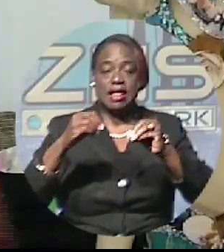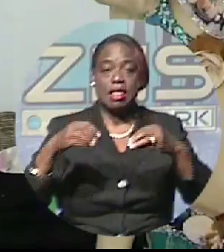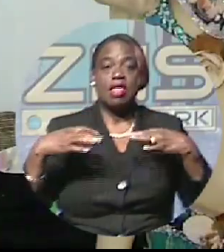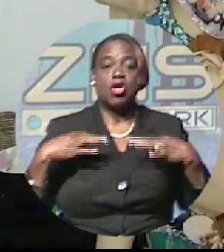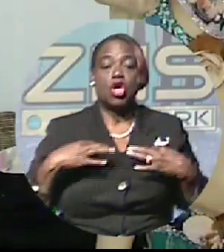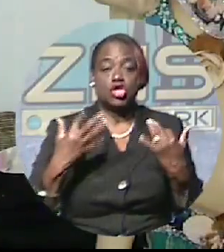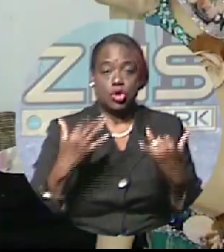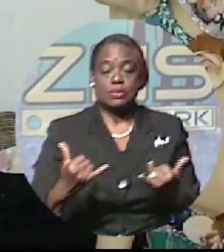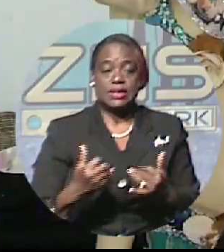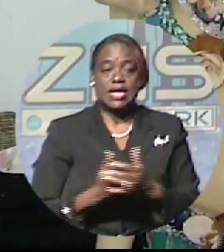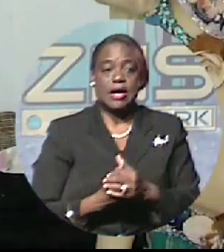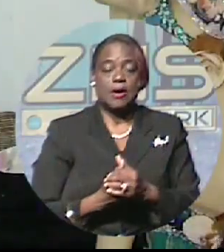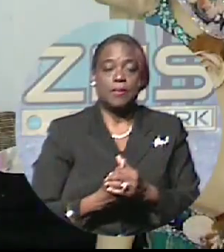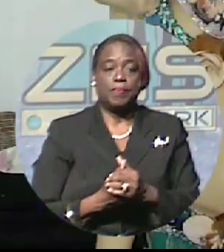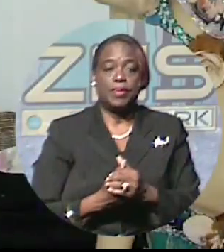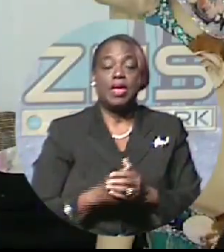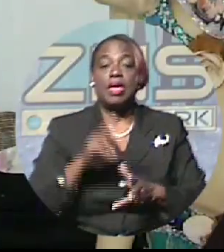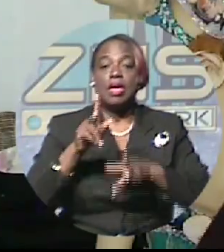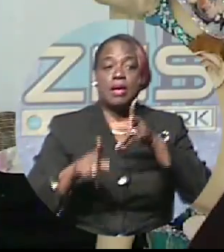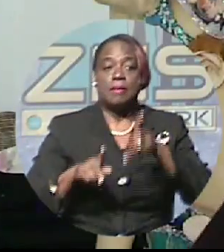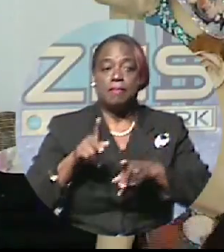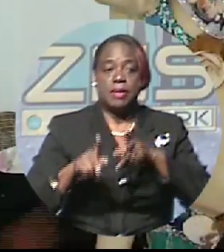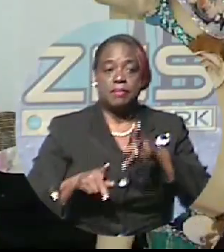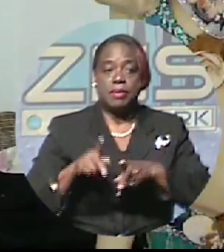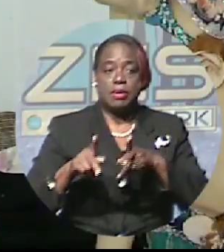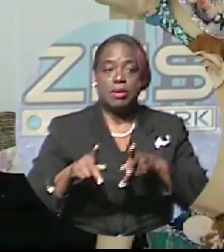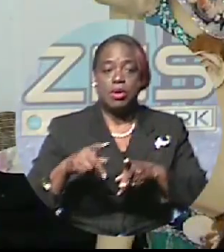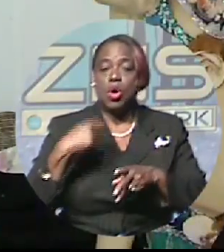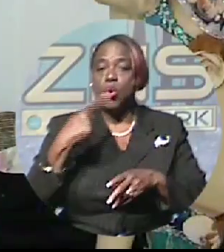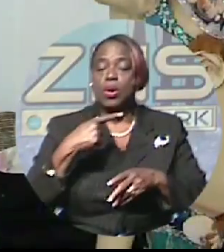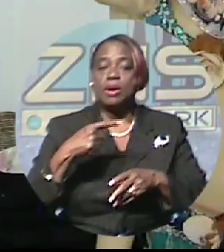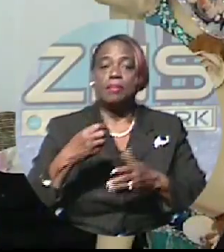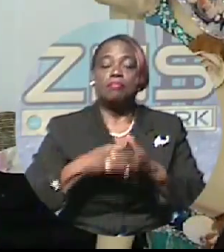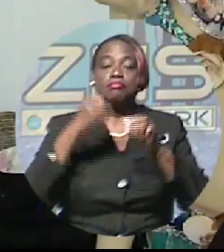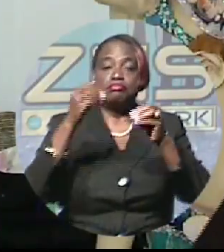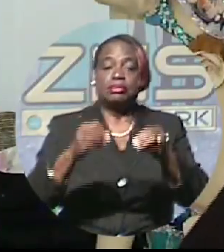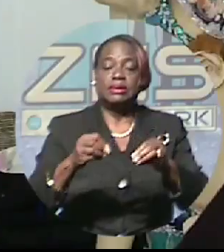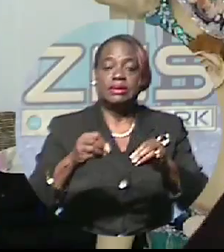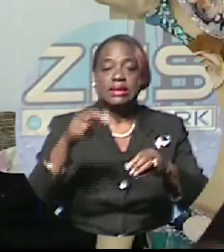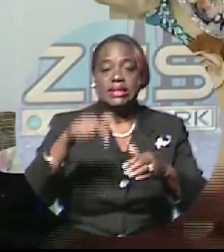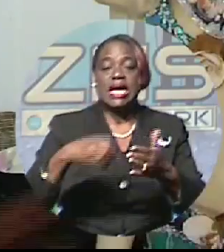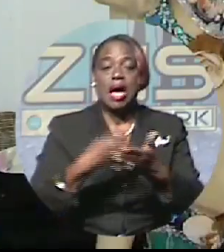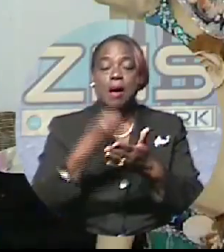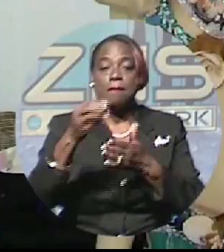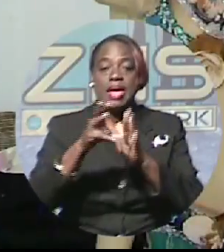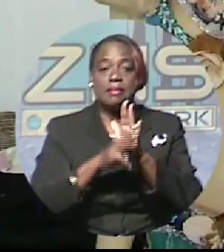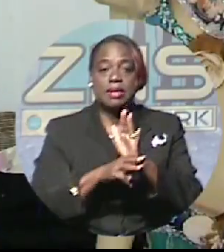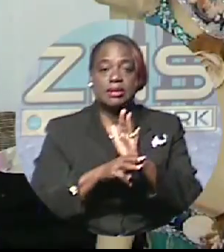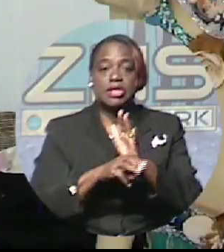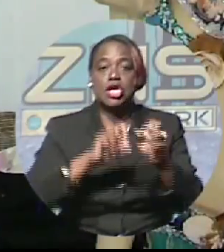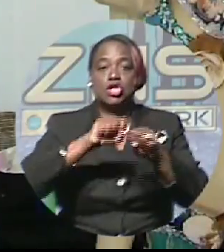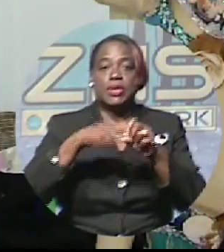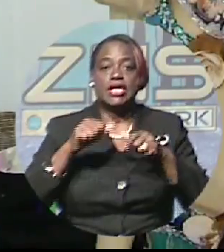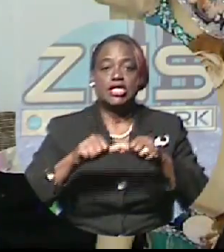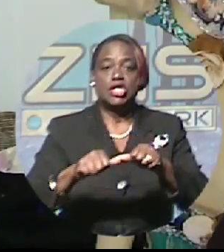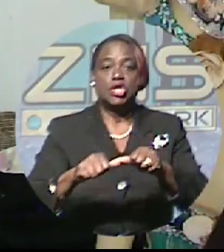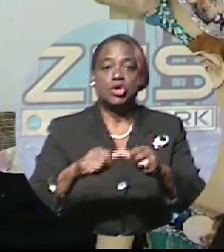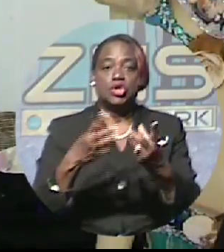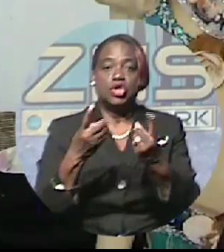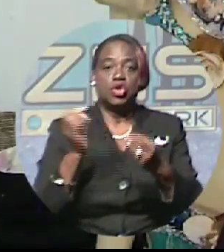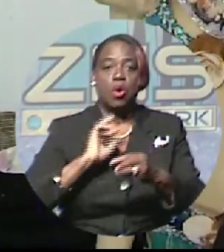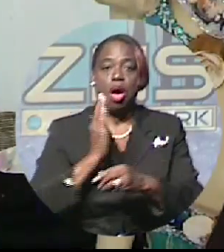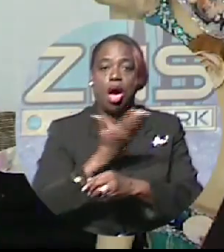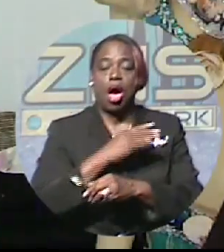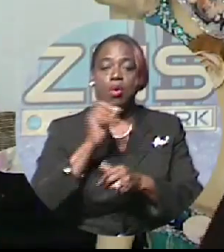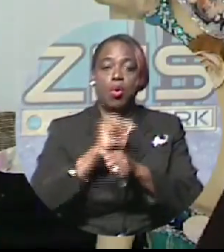us back because people would have put a down payment to us so we could have continued doing our work. We would have been able